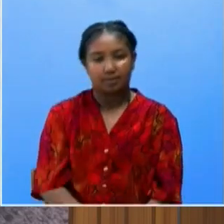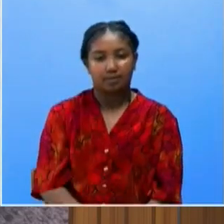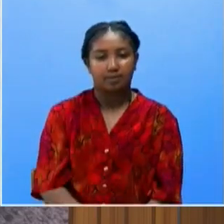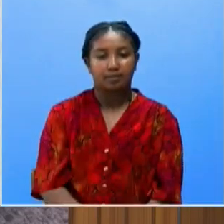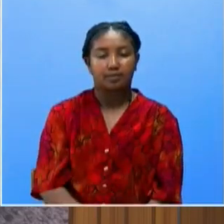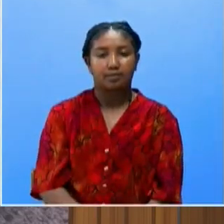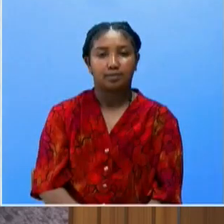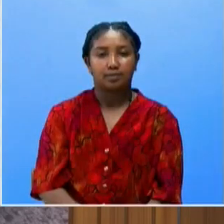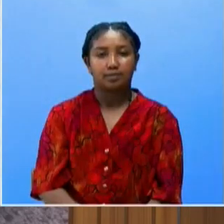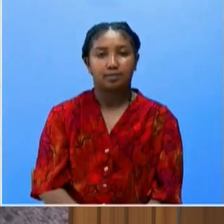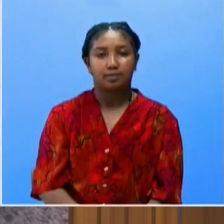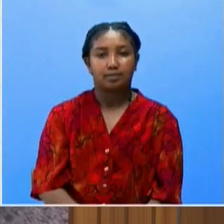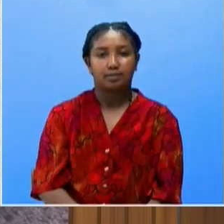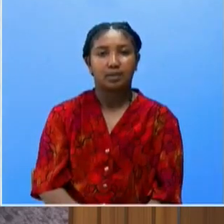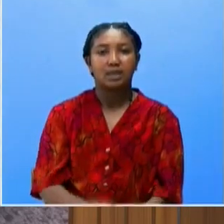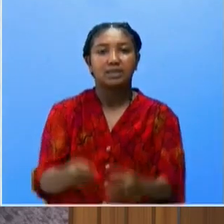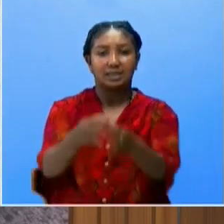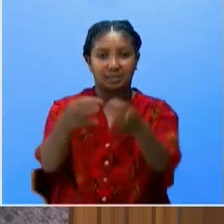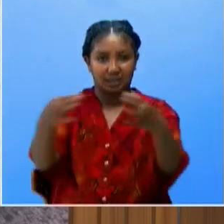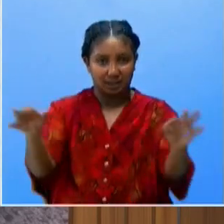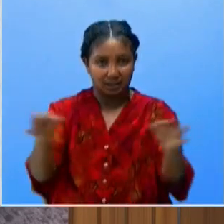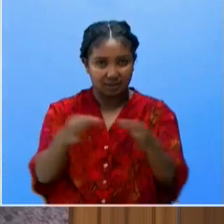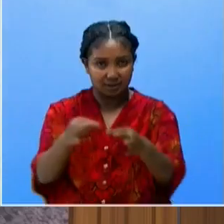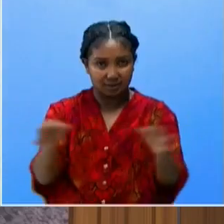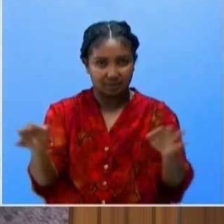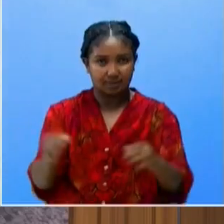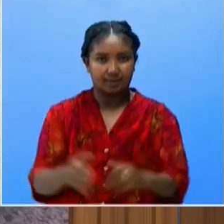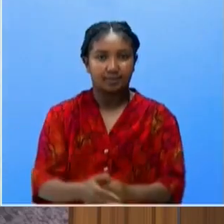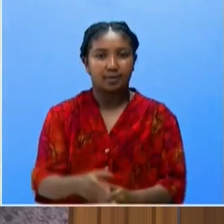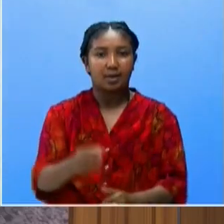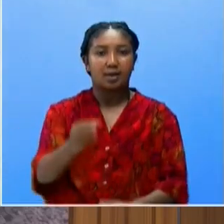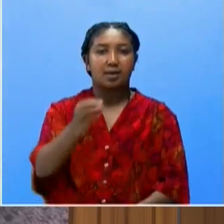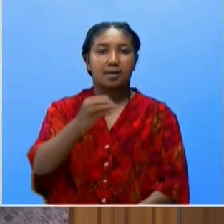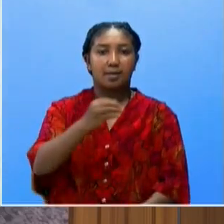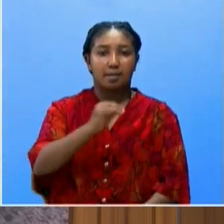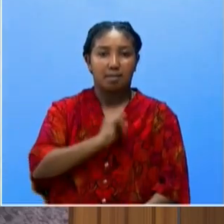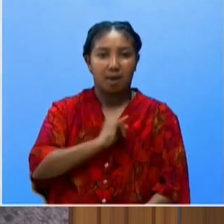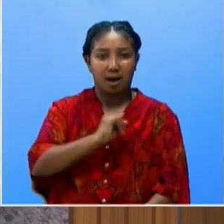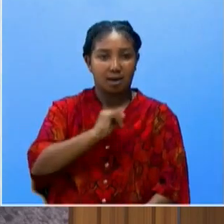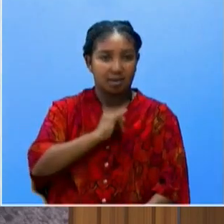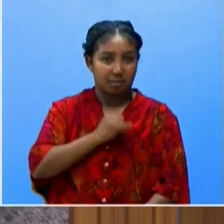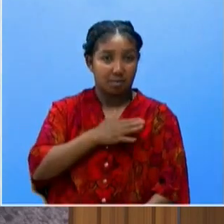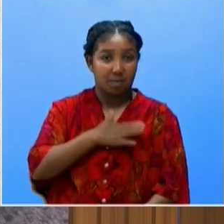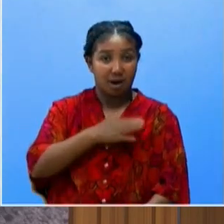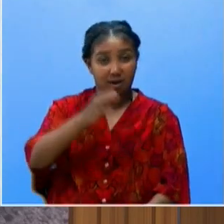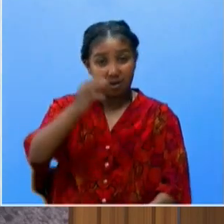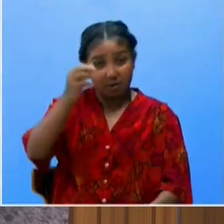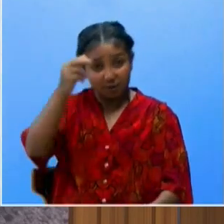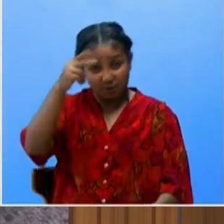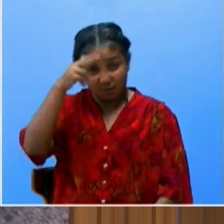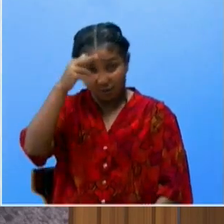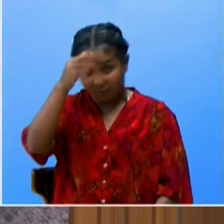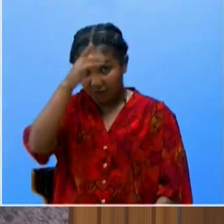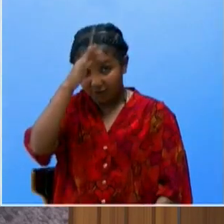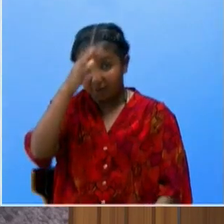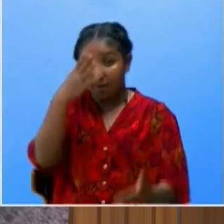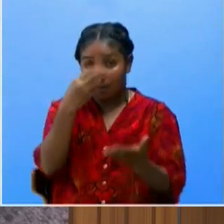Come on here. In this sentence, my father bought a computer for